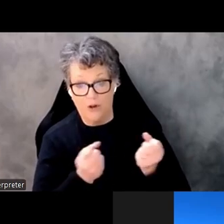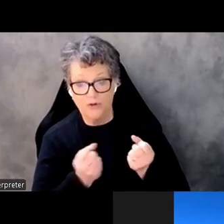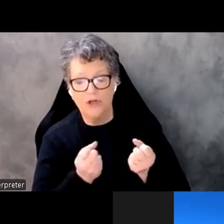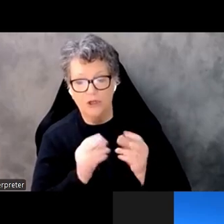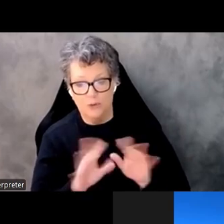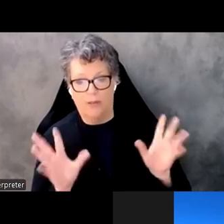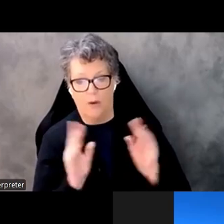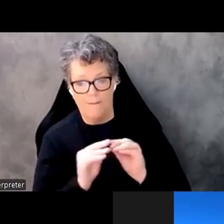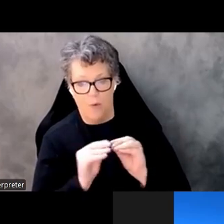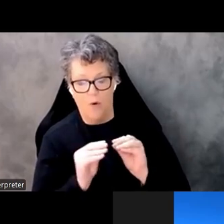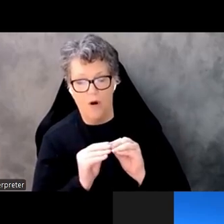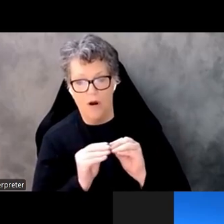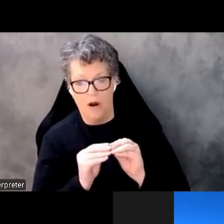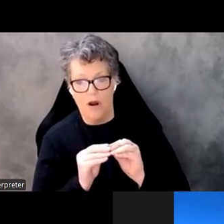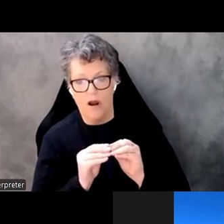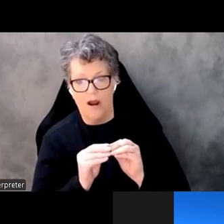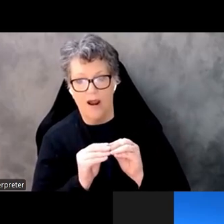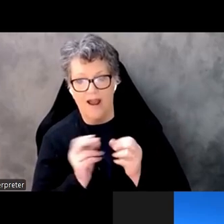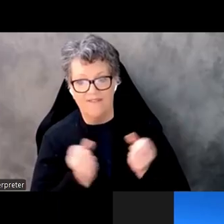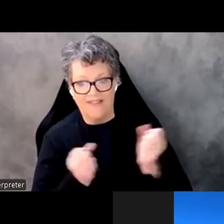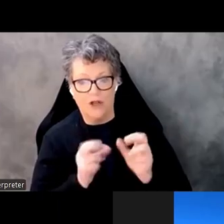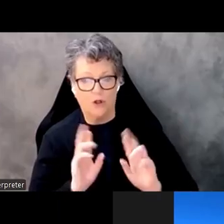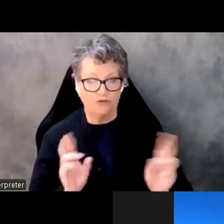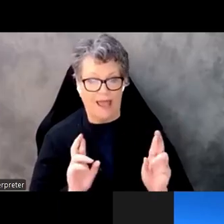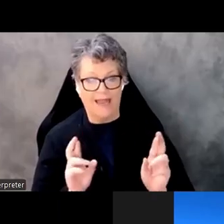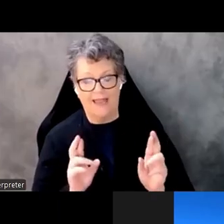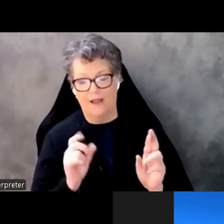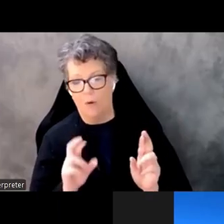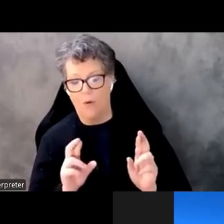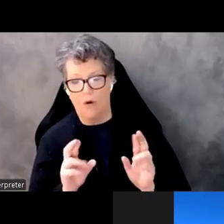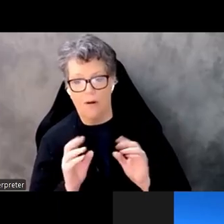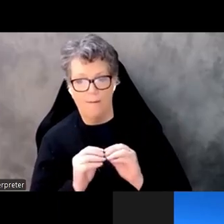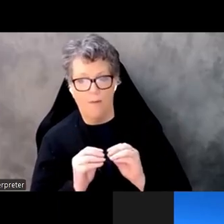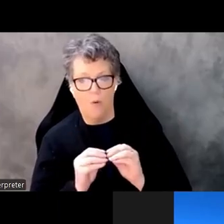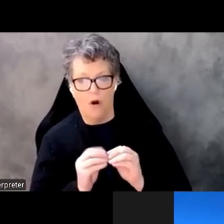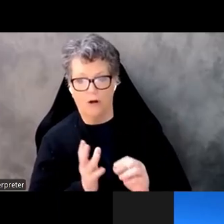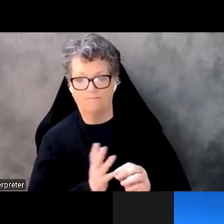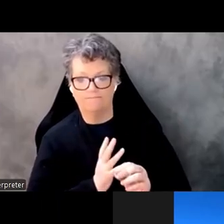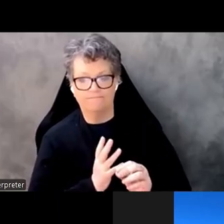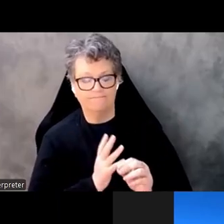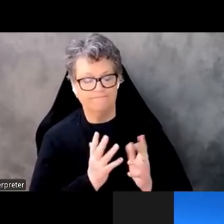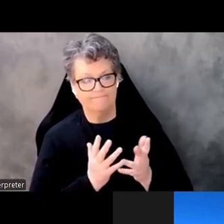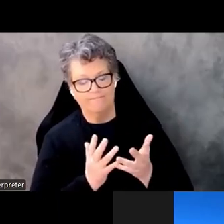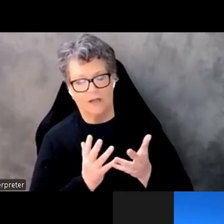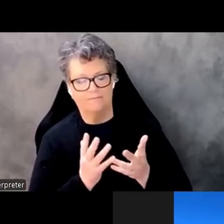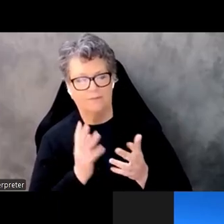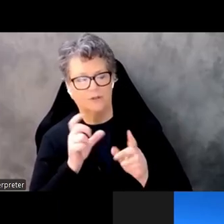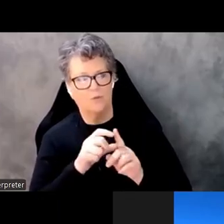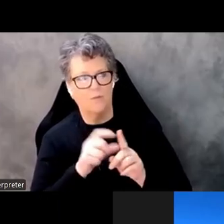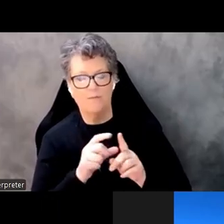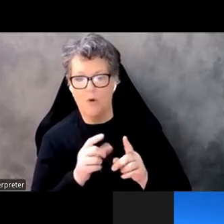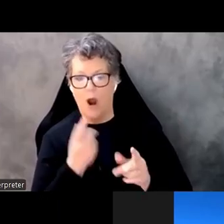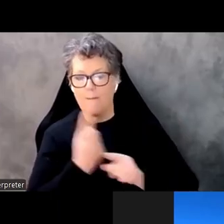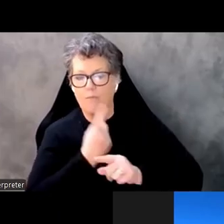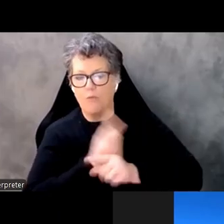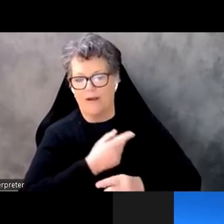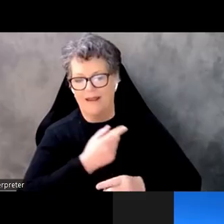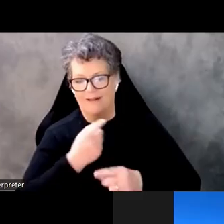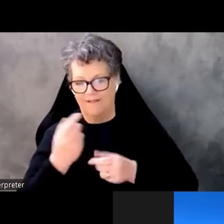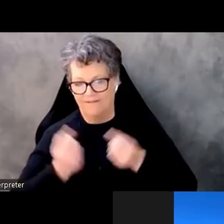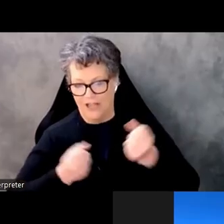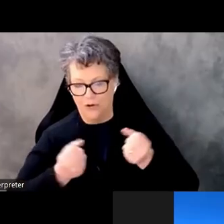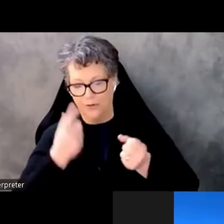more, vehicle-ready or, more, what's the word I'm looking for, more appropriate vehicles out into the field, given